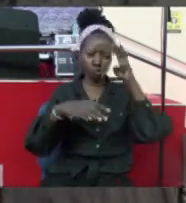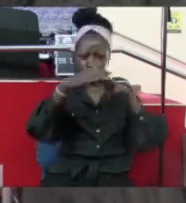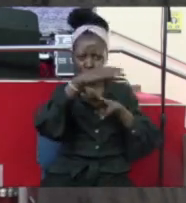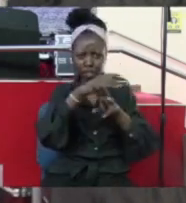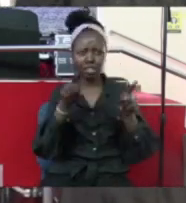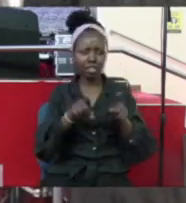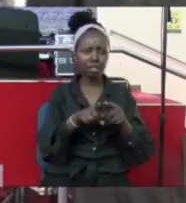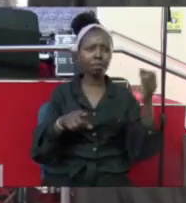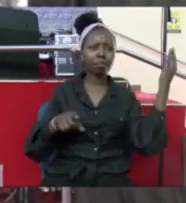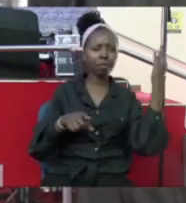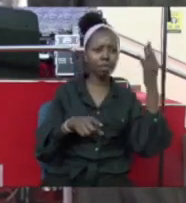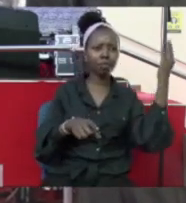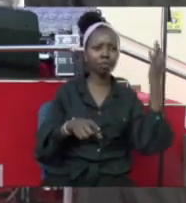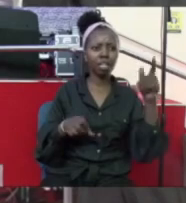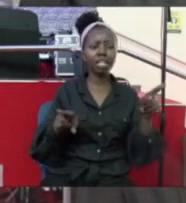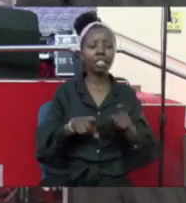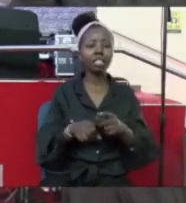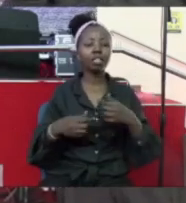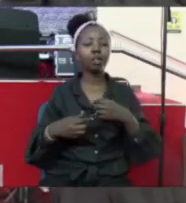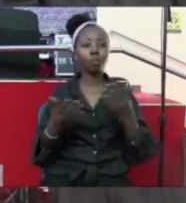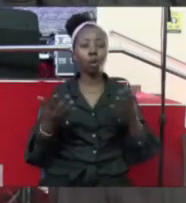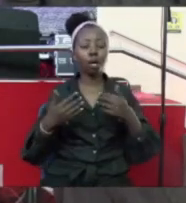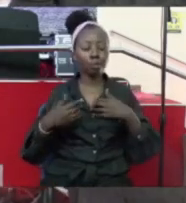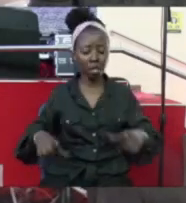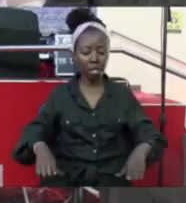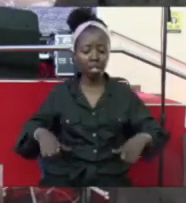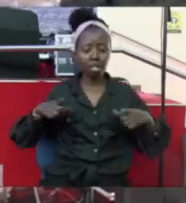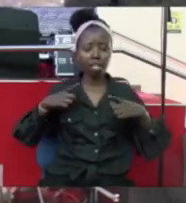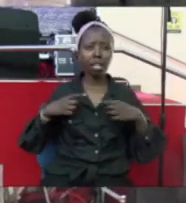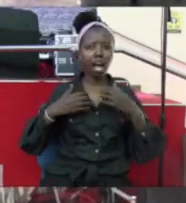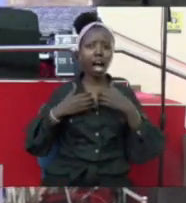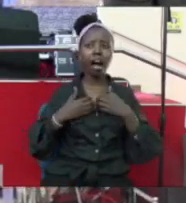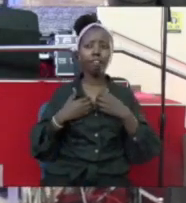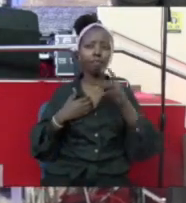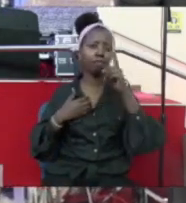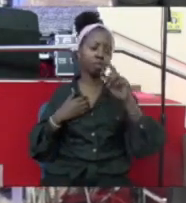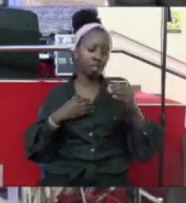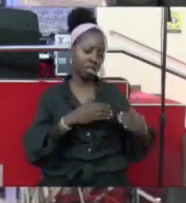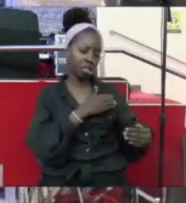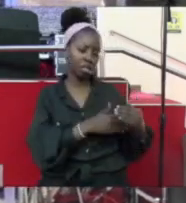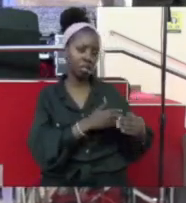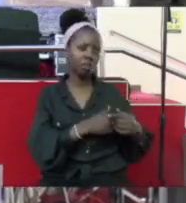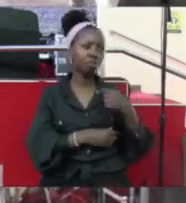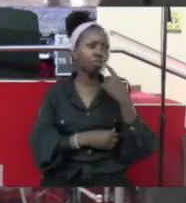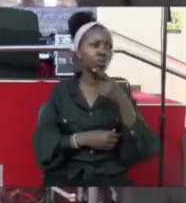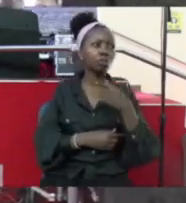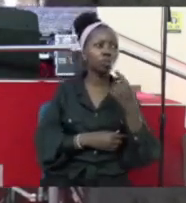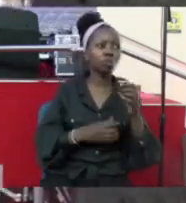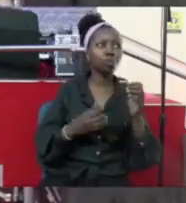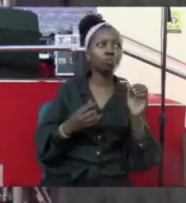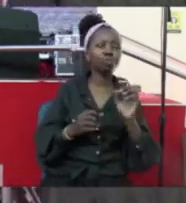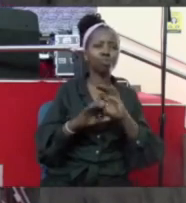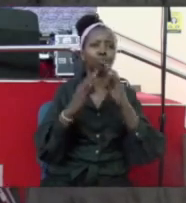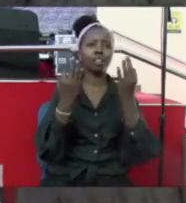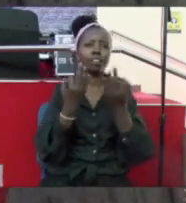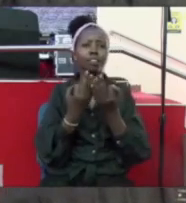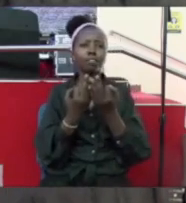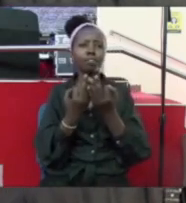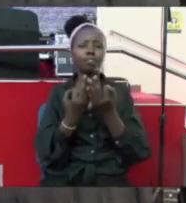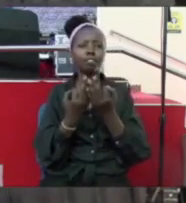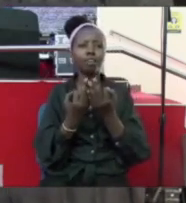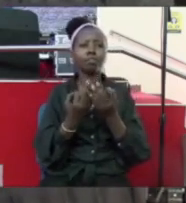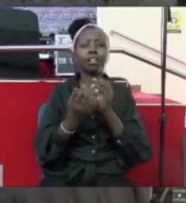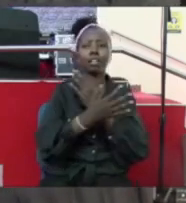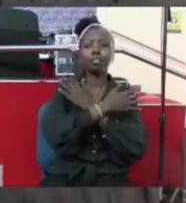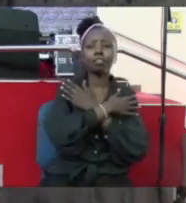in the plot that I was, na mahali nilikuwa naishi, there was one of our neighbors. Palikuwa na jirani moja. Who was our family friend. Alikuwa ni rafiki wa familia.